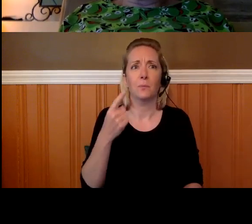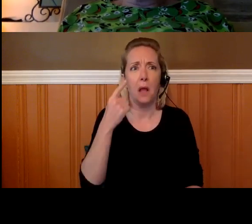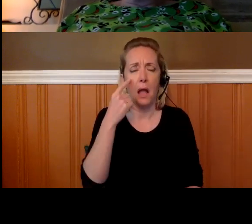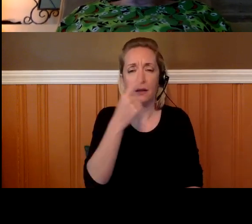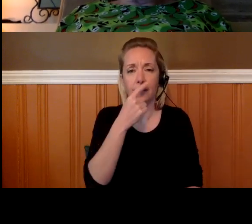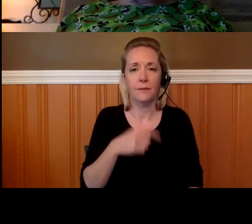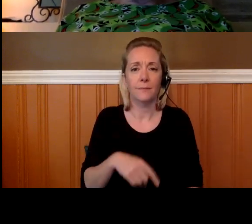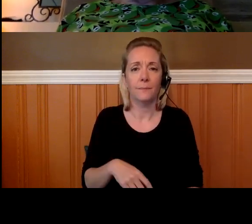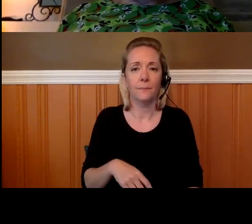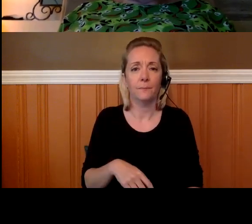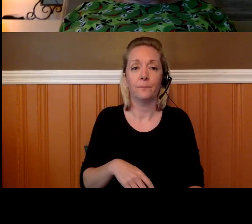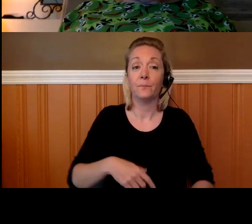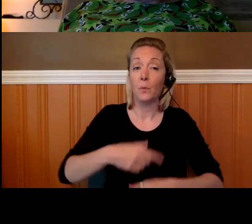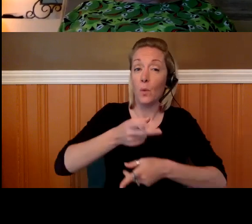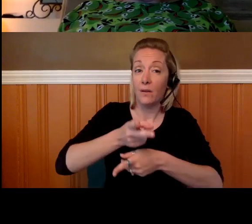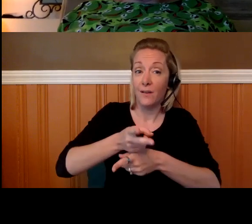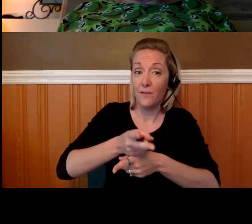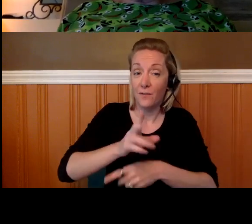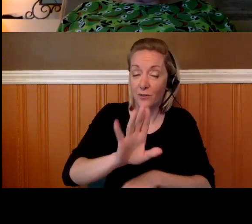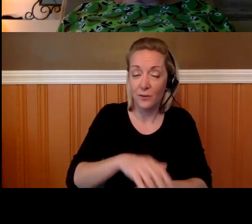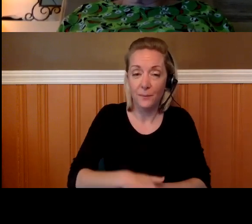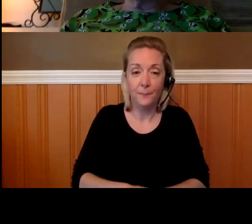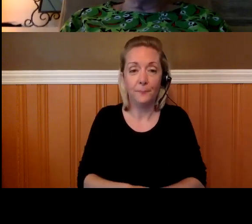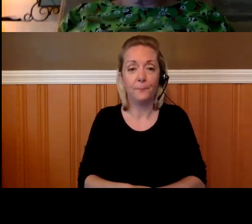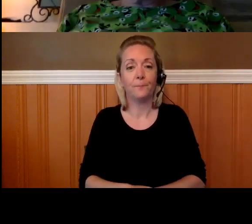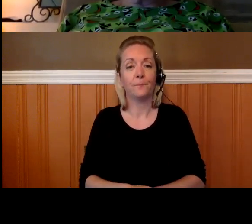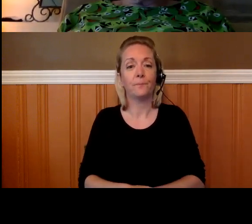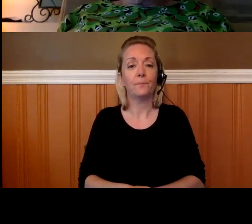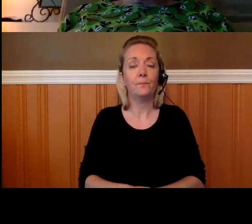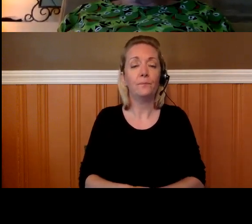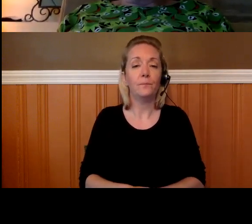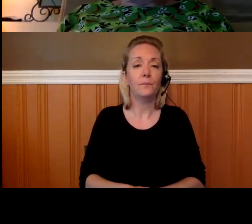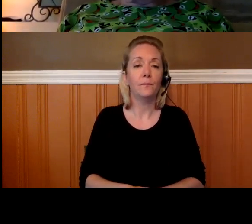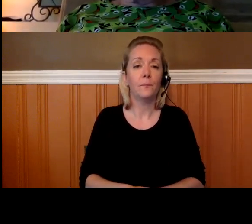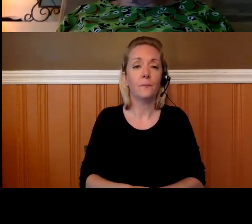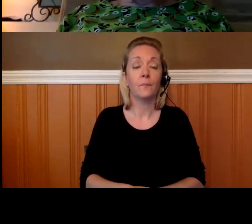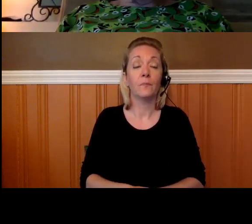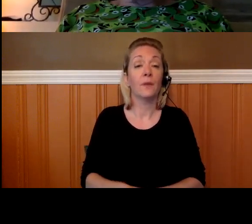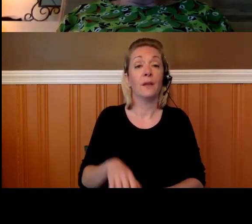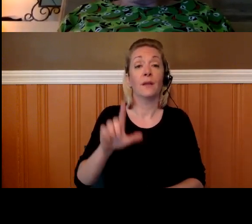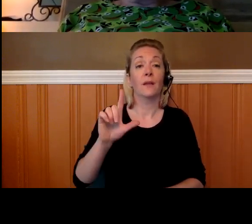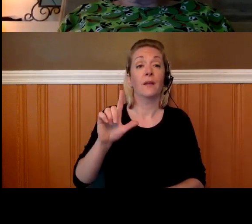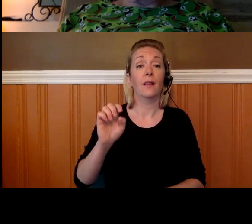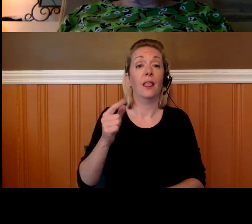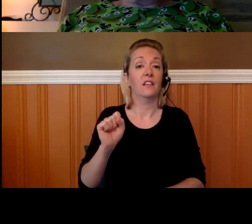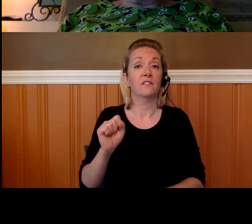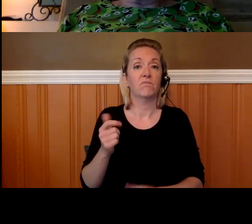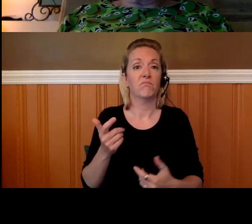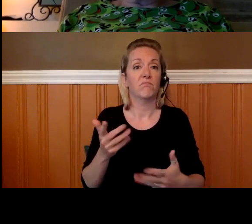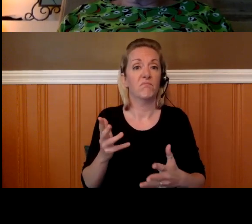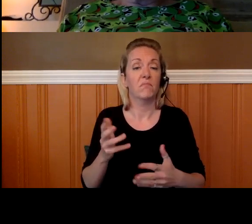What we have to be careful of is I can't just use legs because